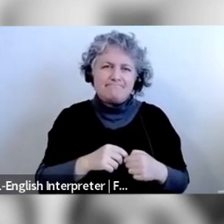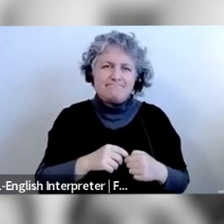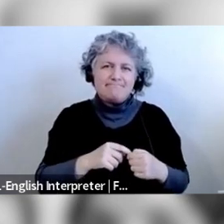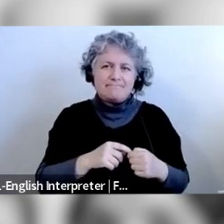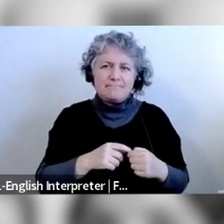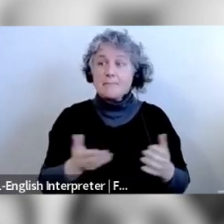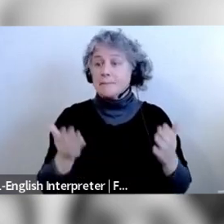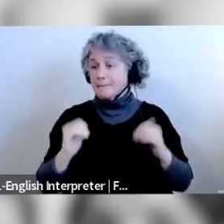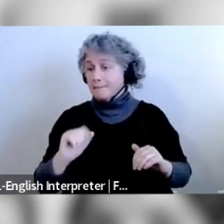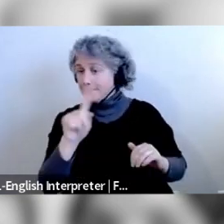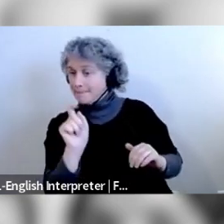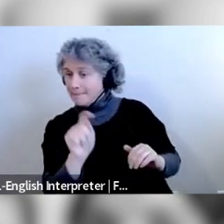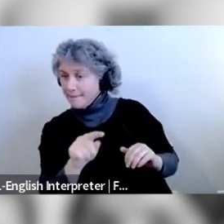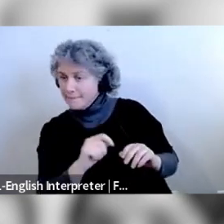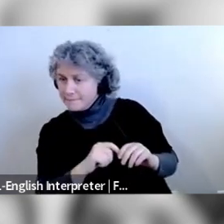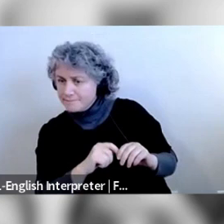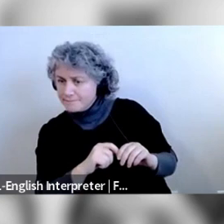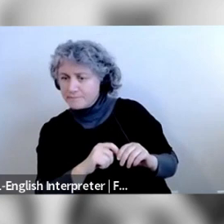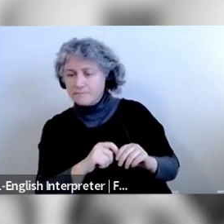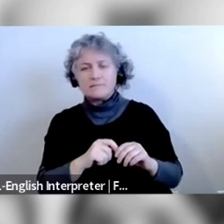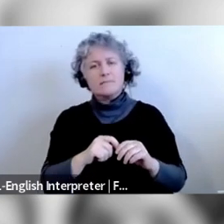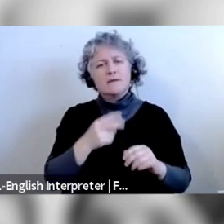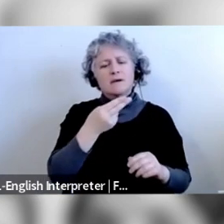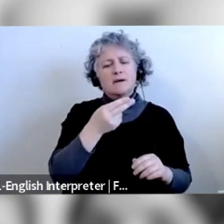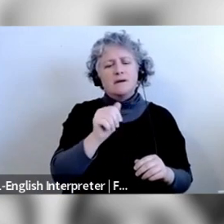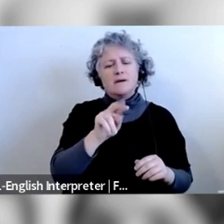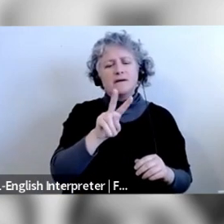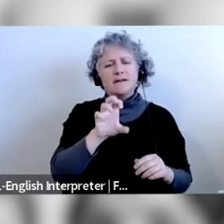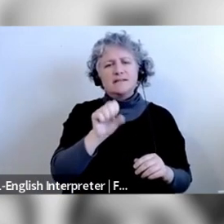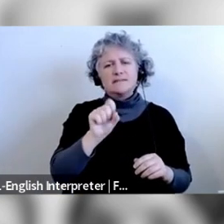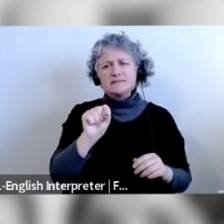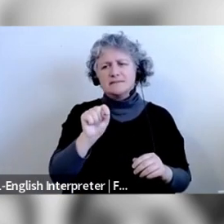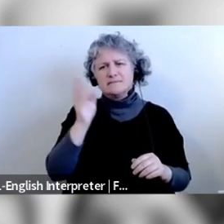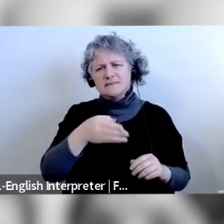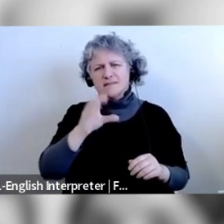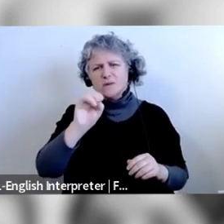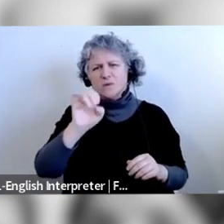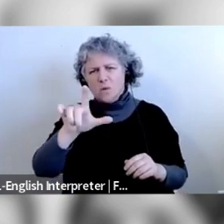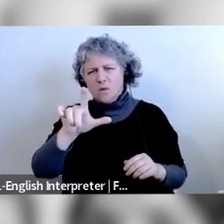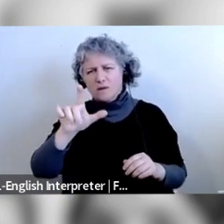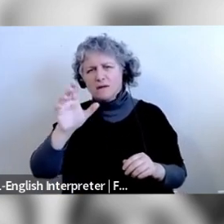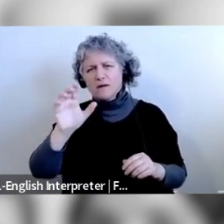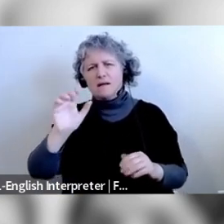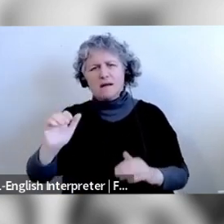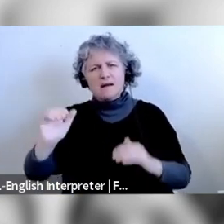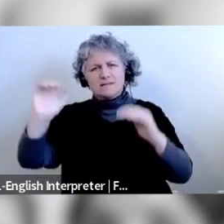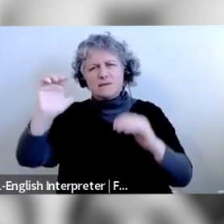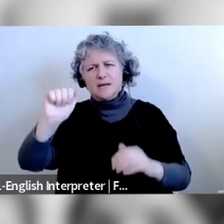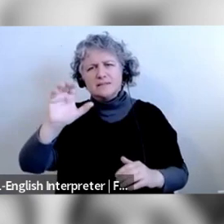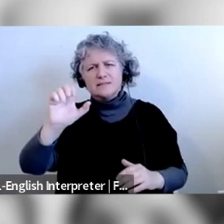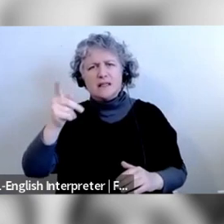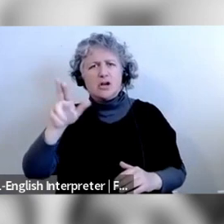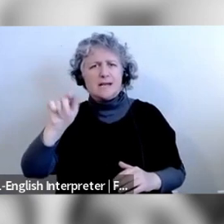Next question here. Is the Harvest/Coil Accelerate program considered a separate program? In brackets, are